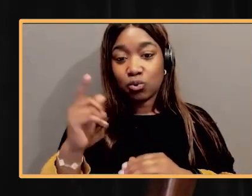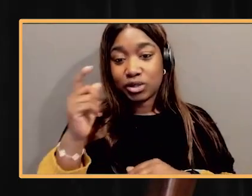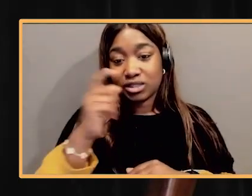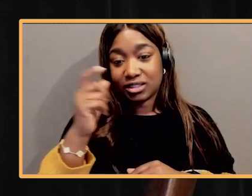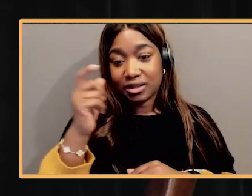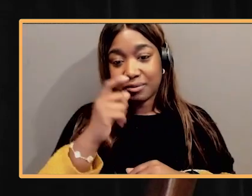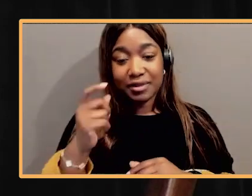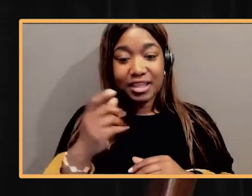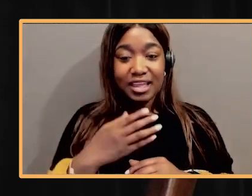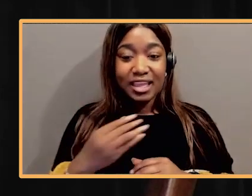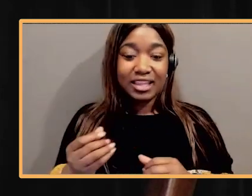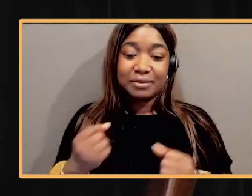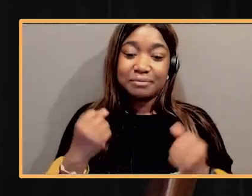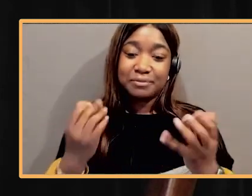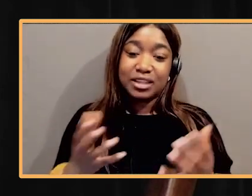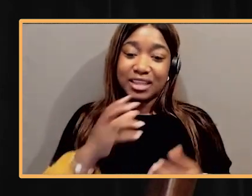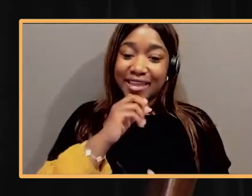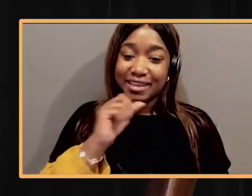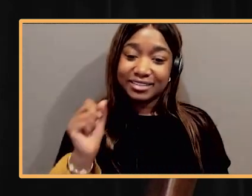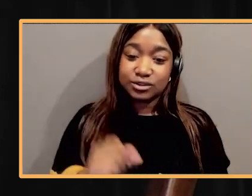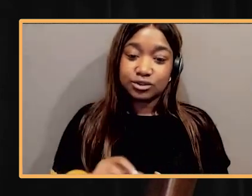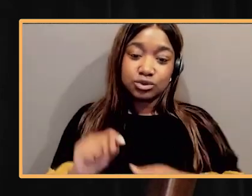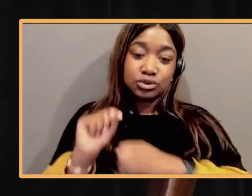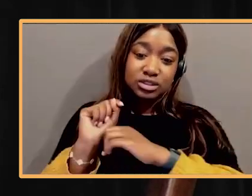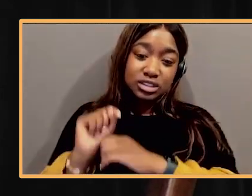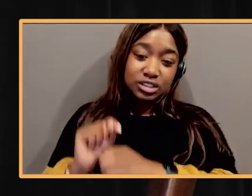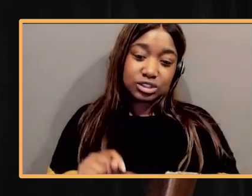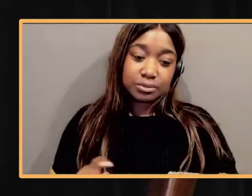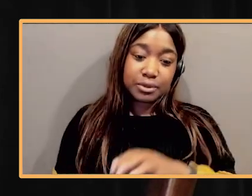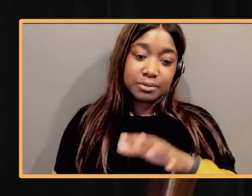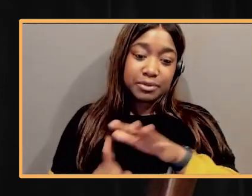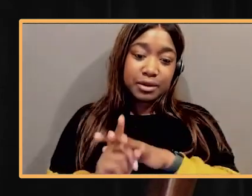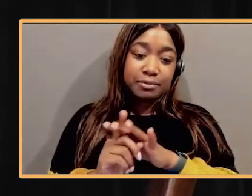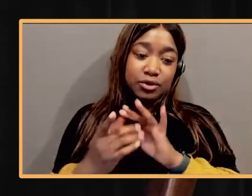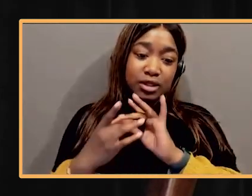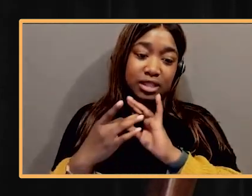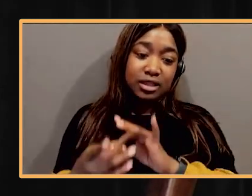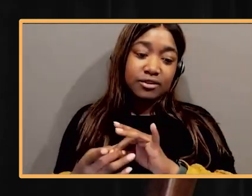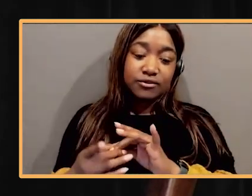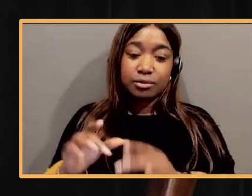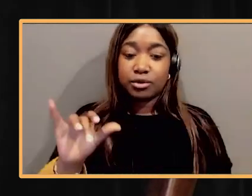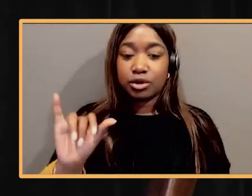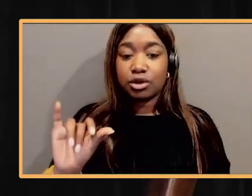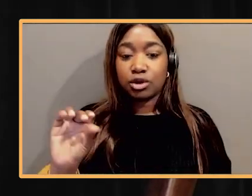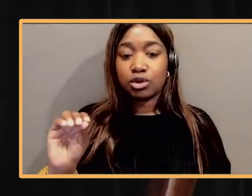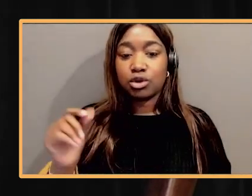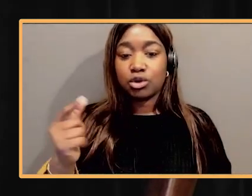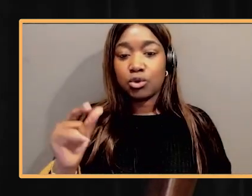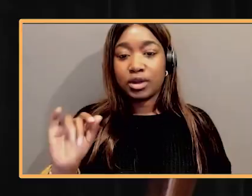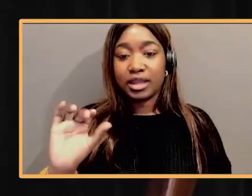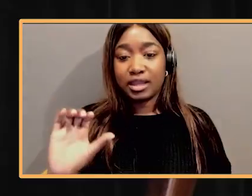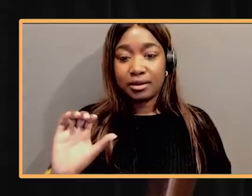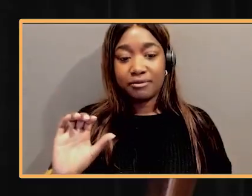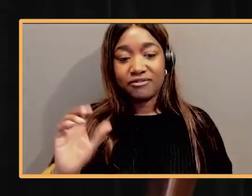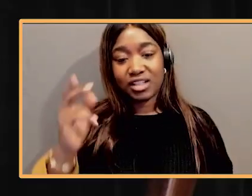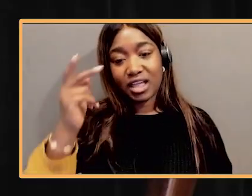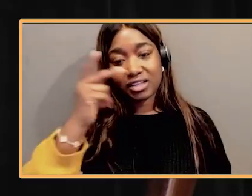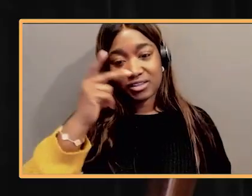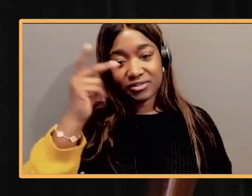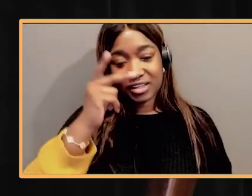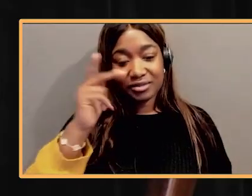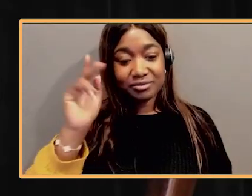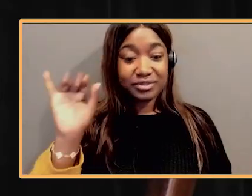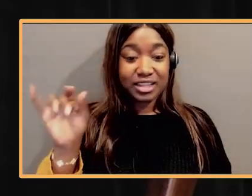ancient traditions, of course, I'm thinking about yogic philosophy, said like, this is like part of what we